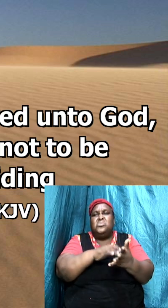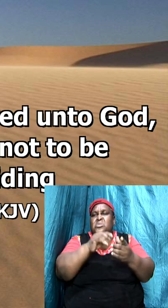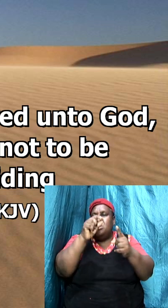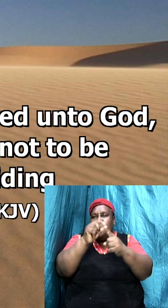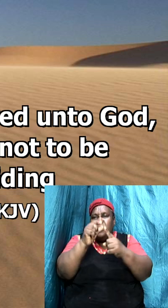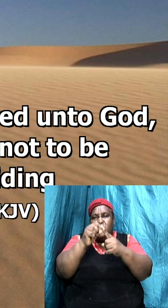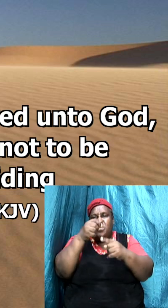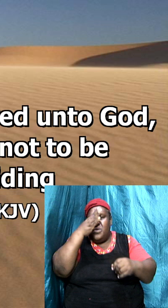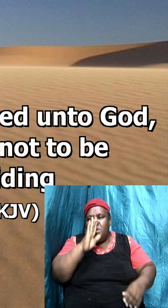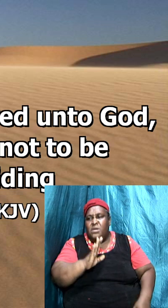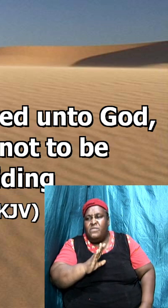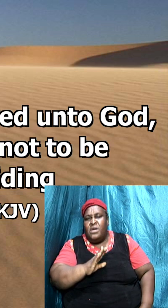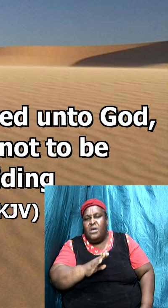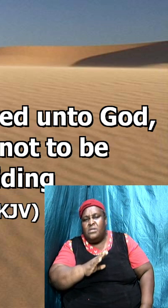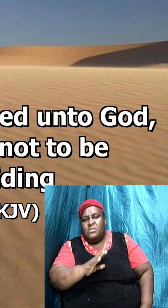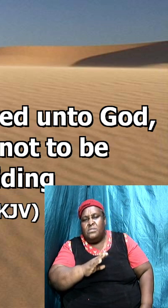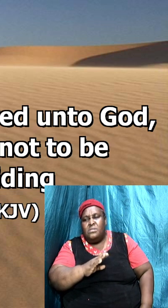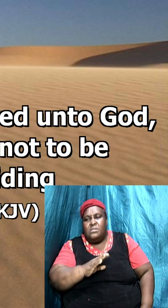word of God.